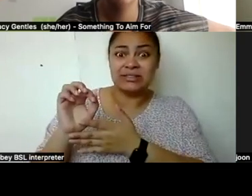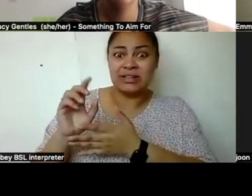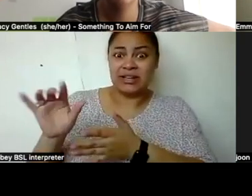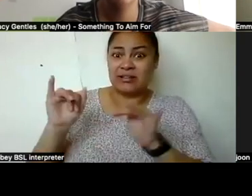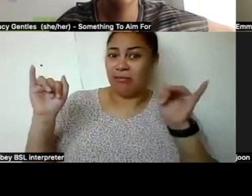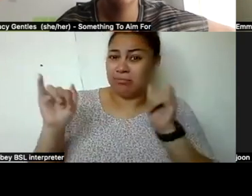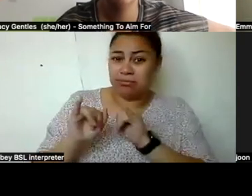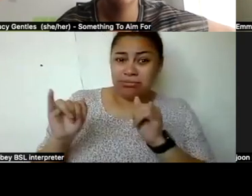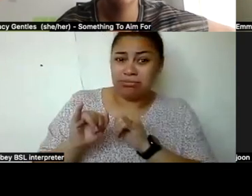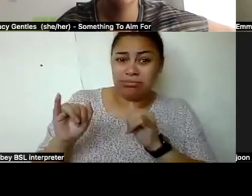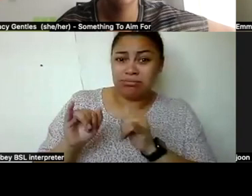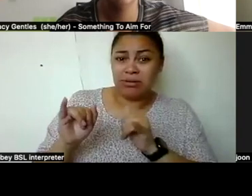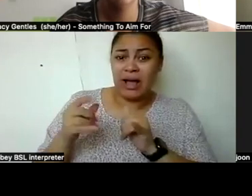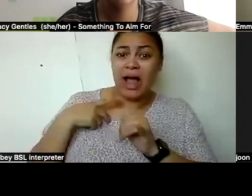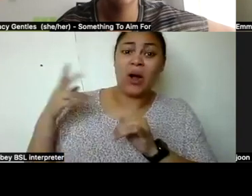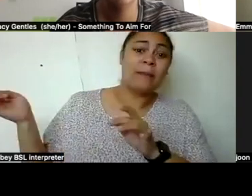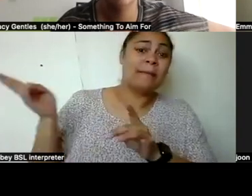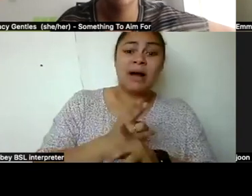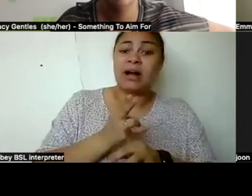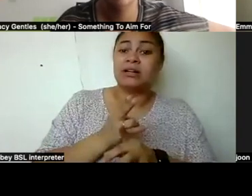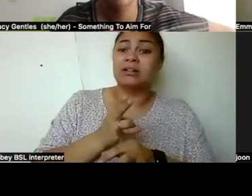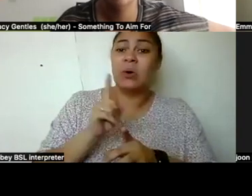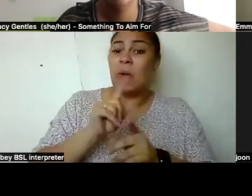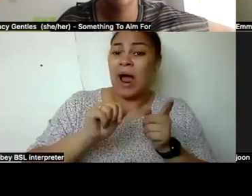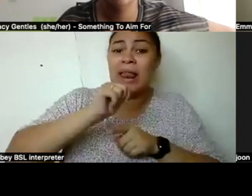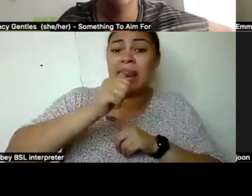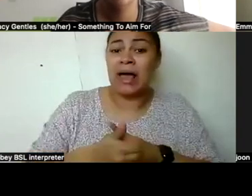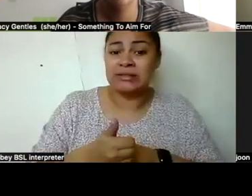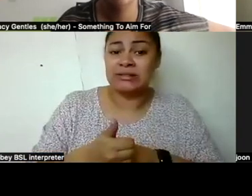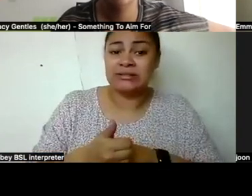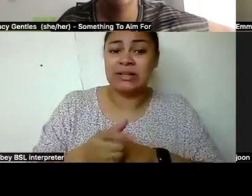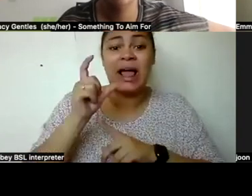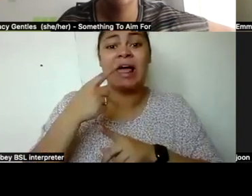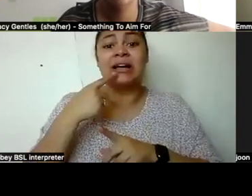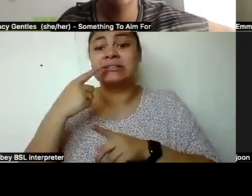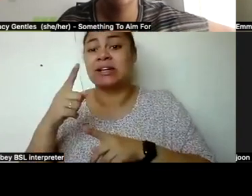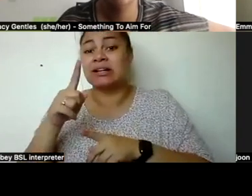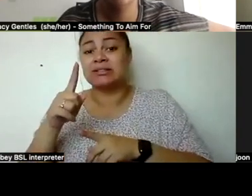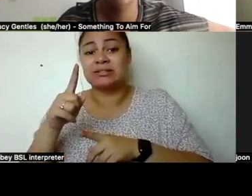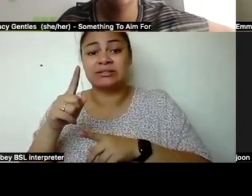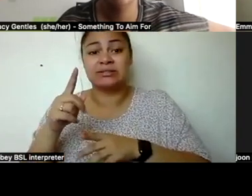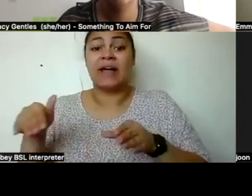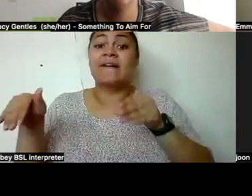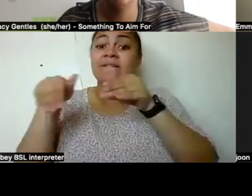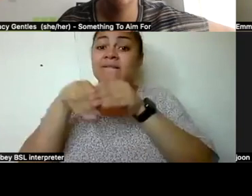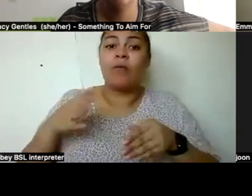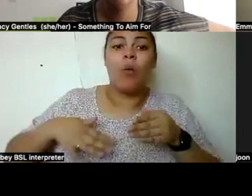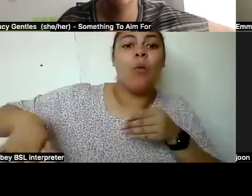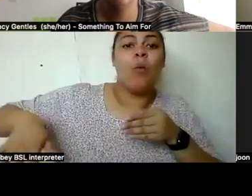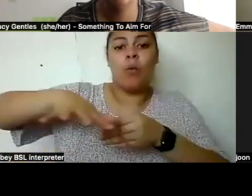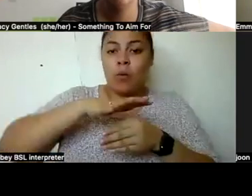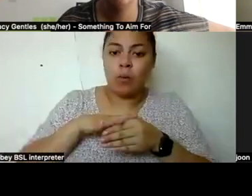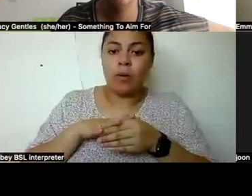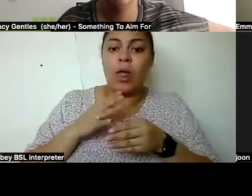situation. And coming back to what next and what Claire was saying, it involves us all and us all having a